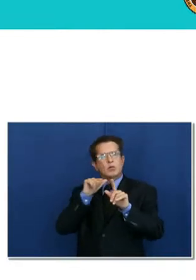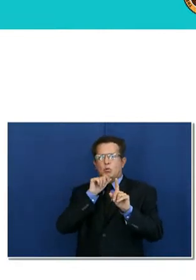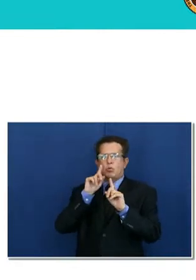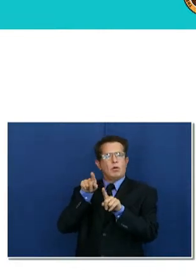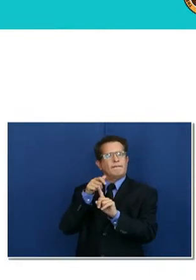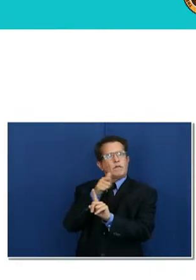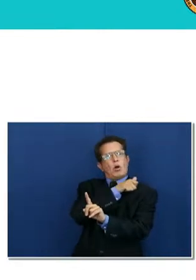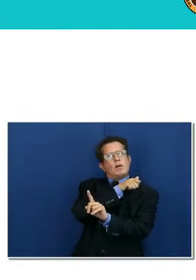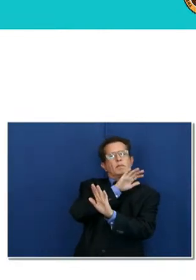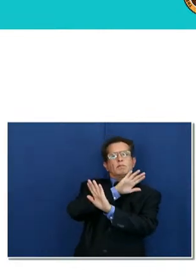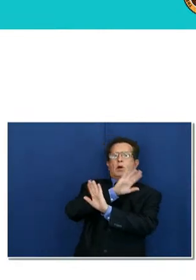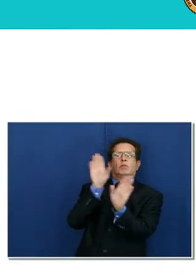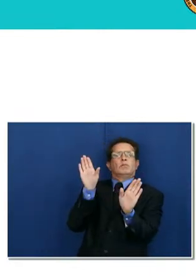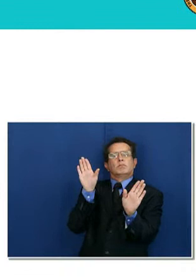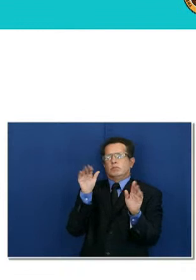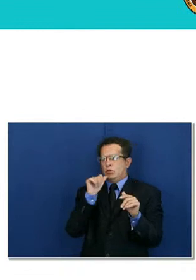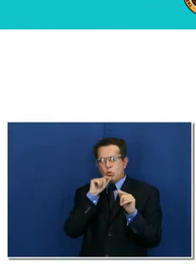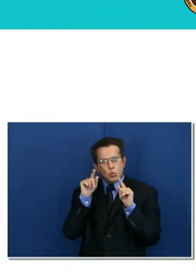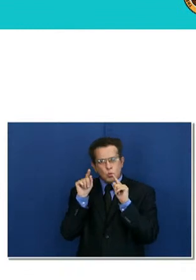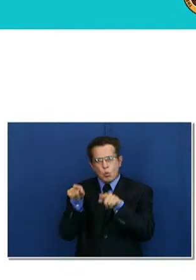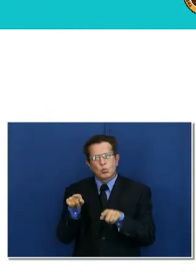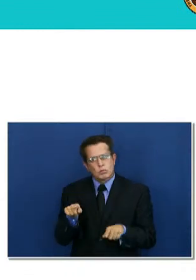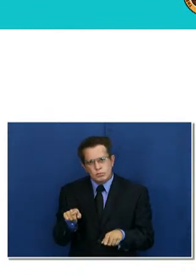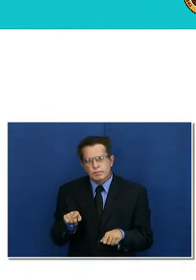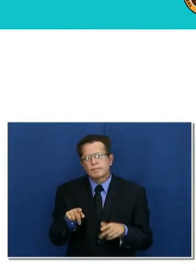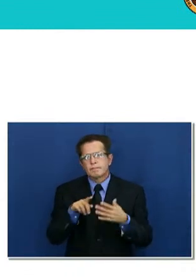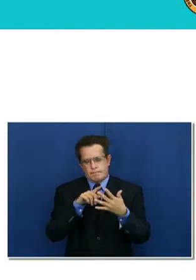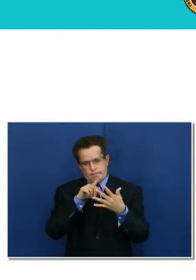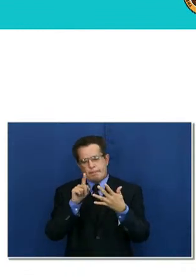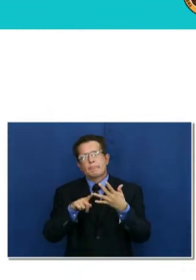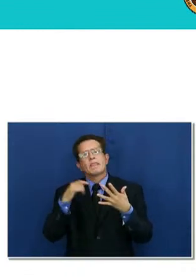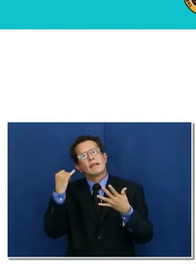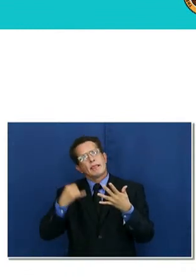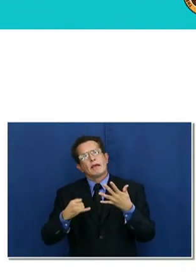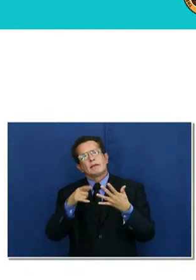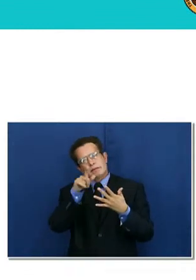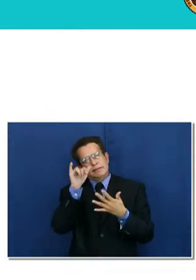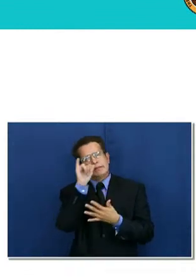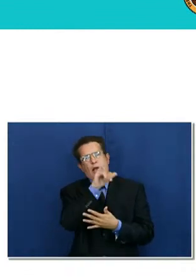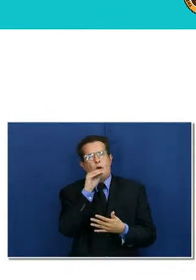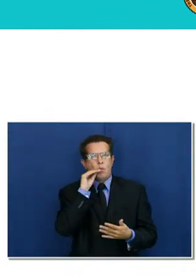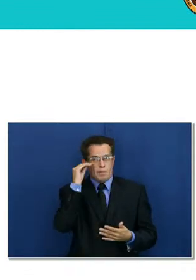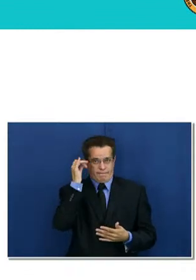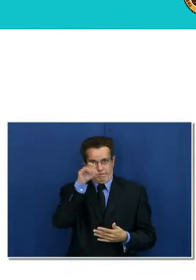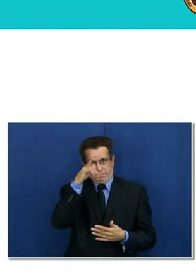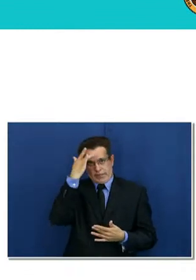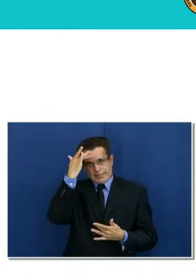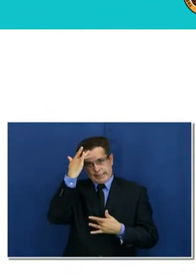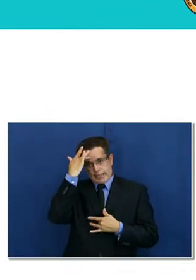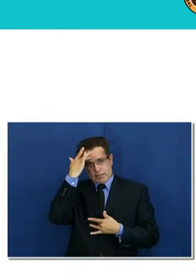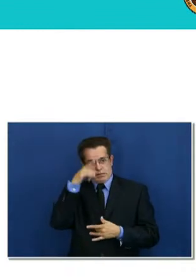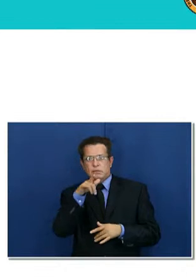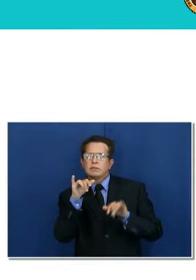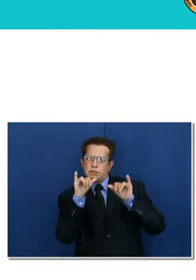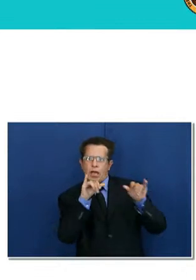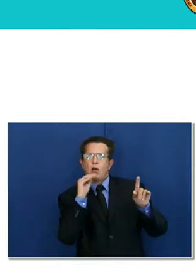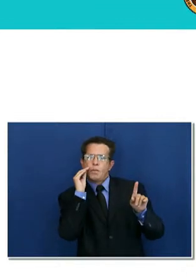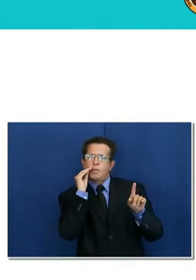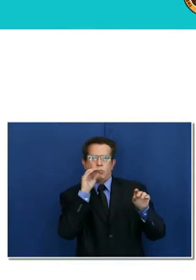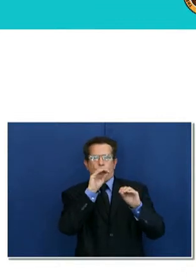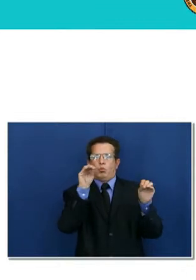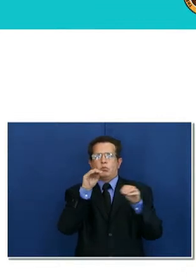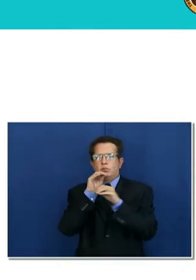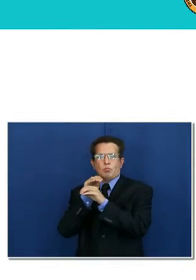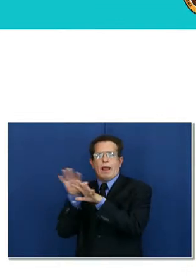gatherings, and one of the most important, staying home if you are sick. All of these preventive measures